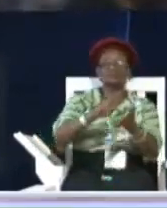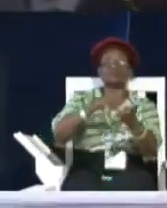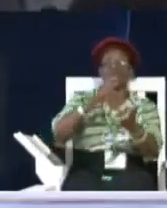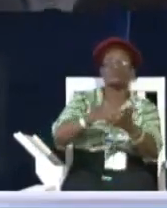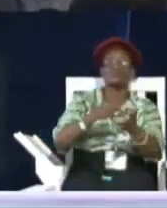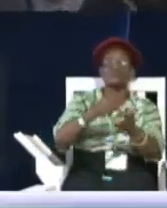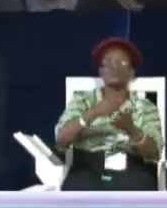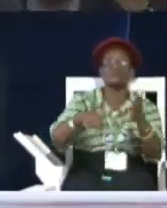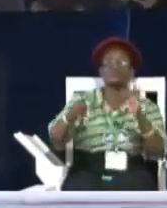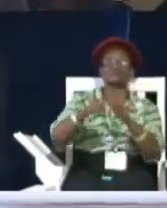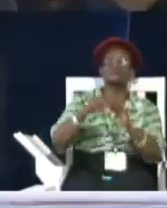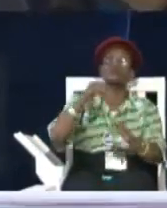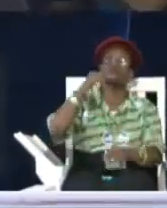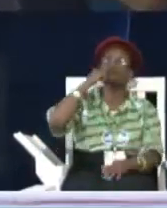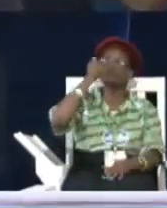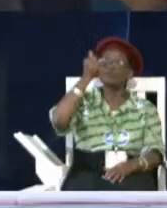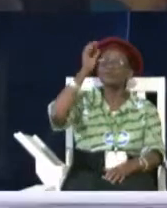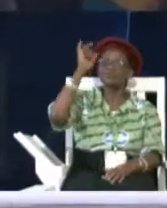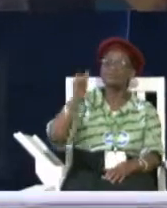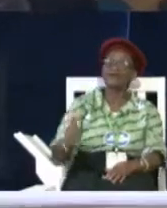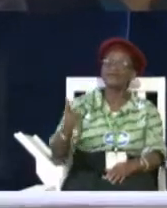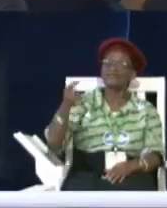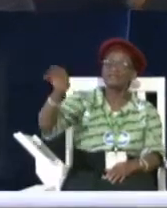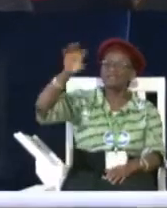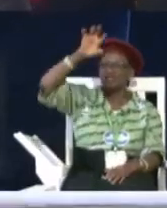tomorrow, by the grace of God,